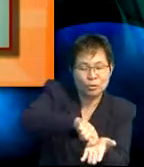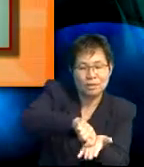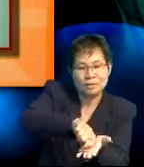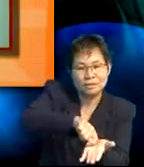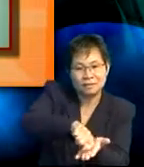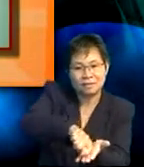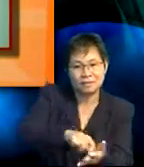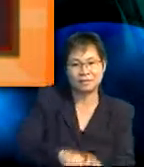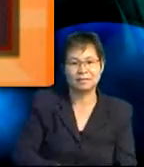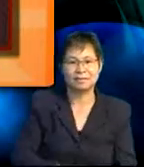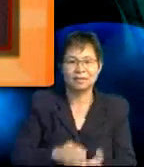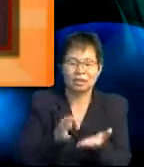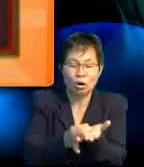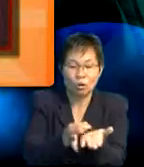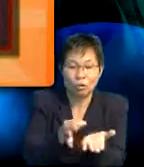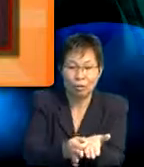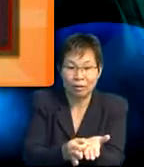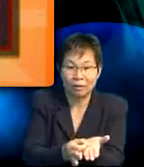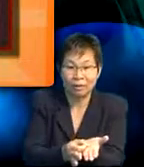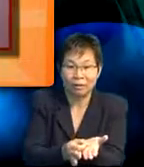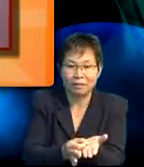eraser, coin,